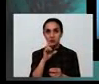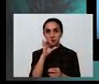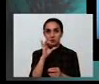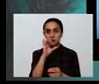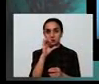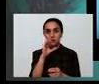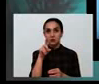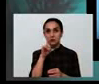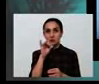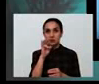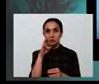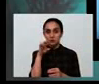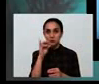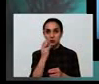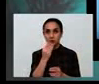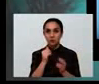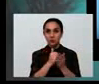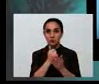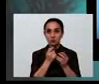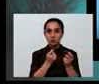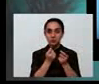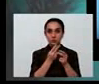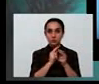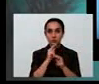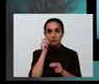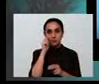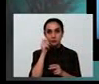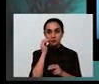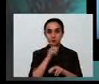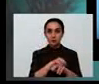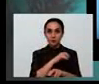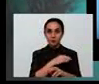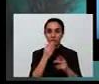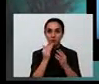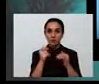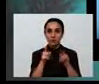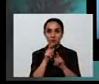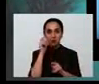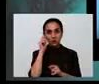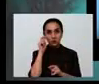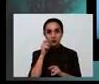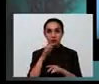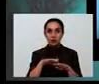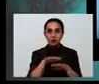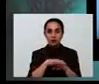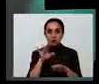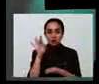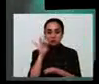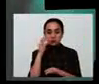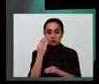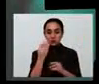boshchiligidagi, demak, o'sha rahbarlar, demak, Xitoy kommunistik partiyasi va Xitoy Xalq